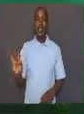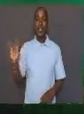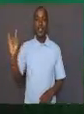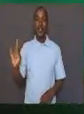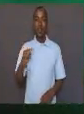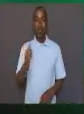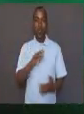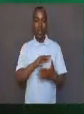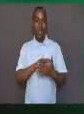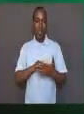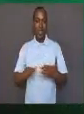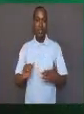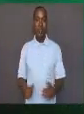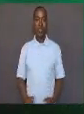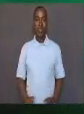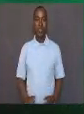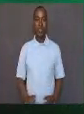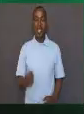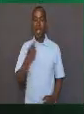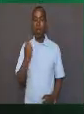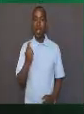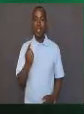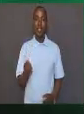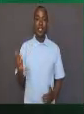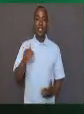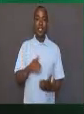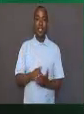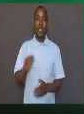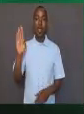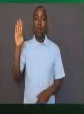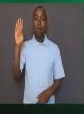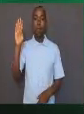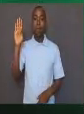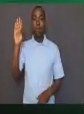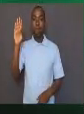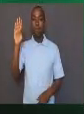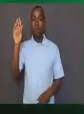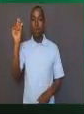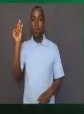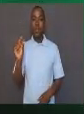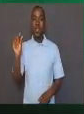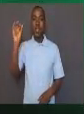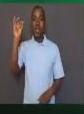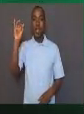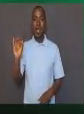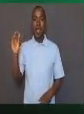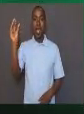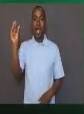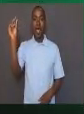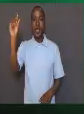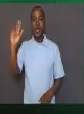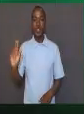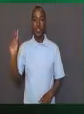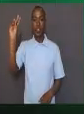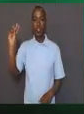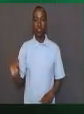bilharziasis. This is a common parasitic disease that affects 200